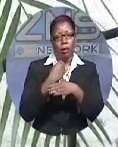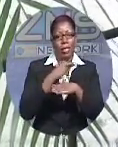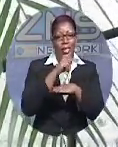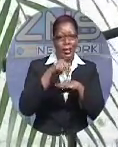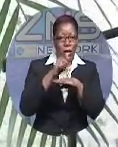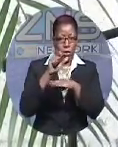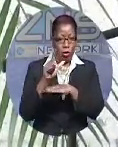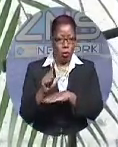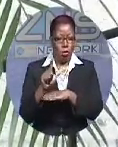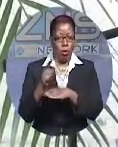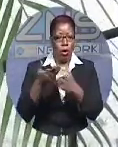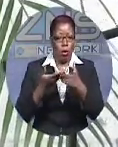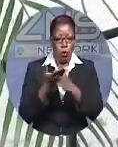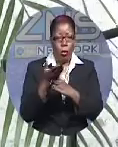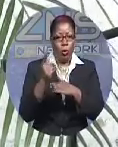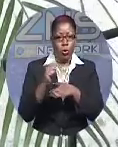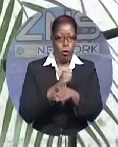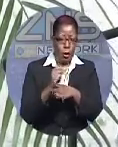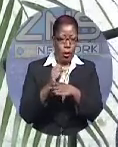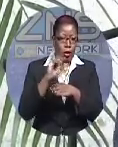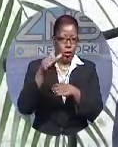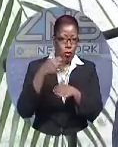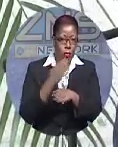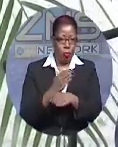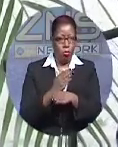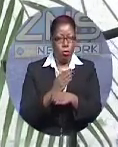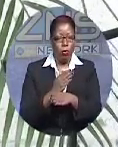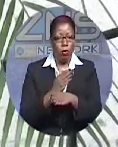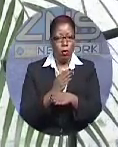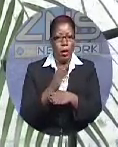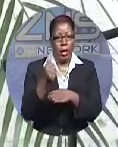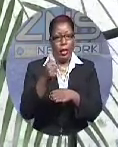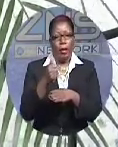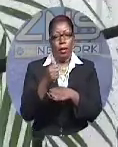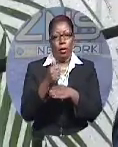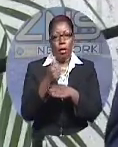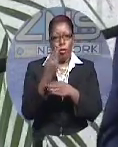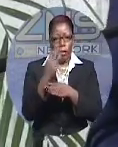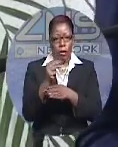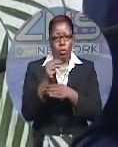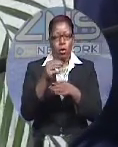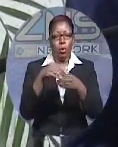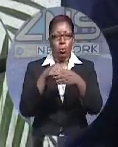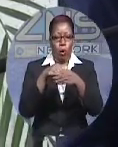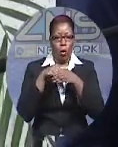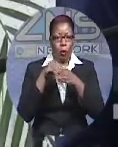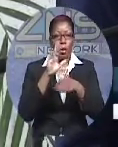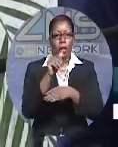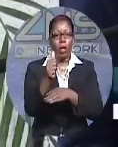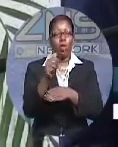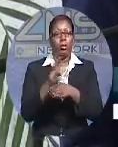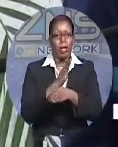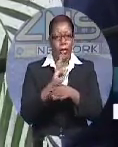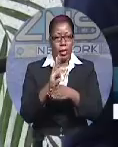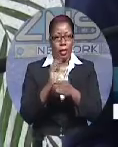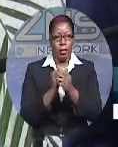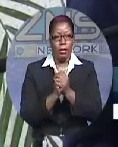training in employment and other entrepreneurial opportunities. What we are doing